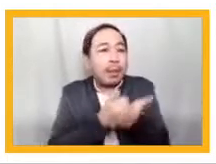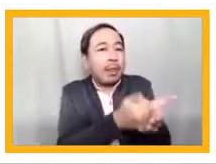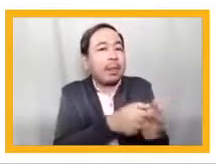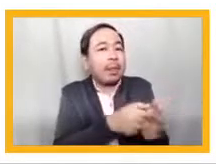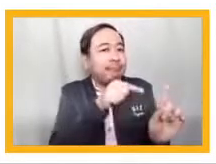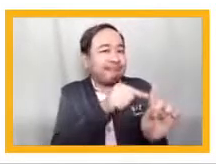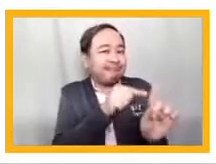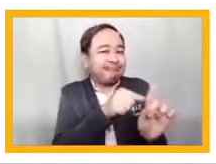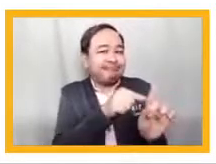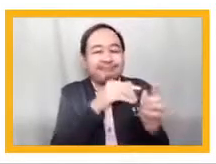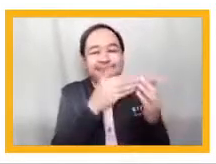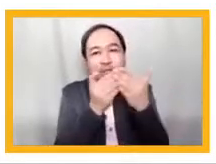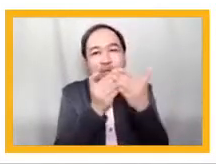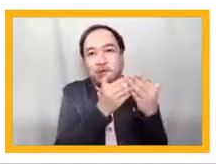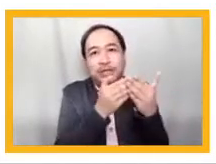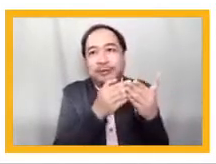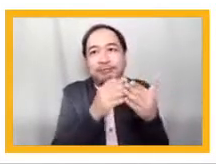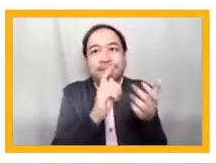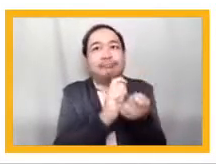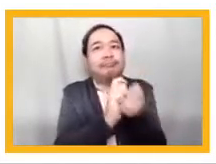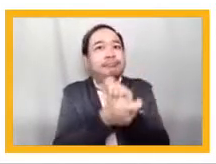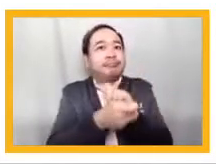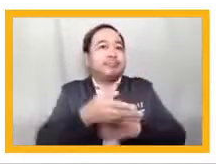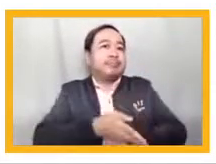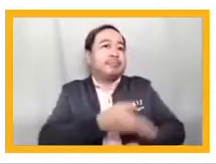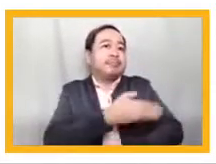their study in the university. So,